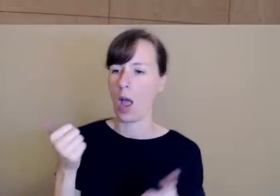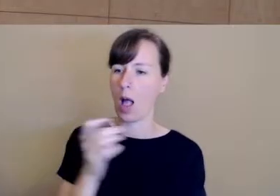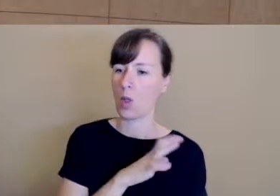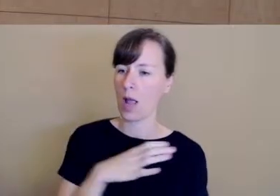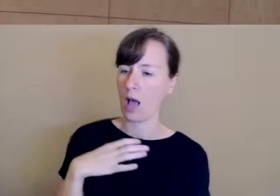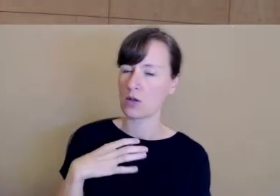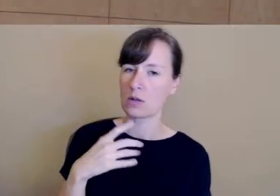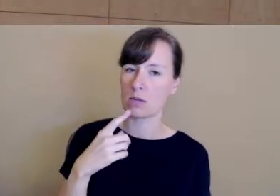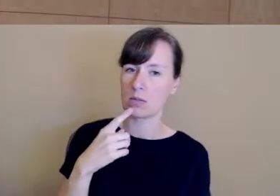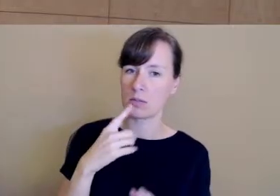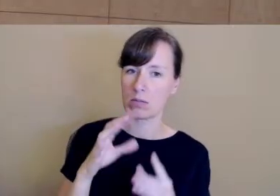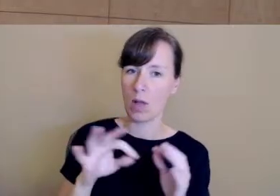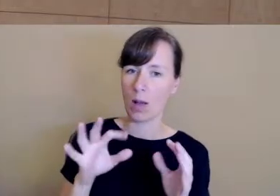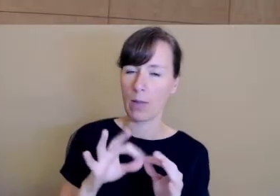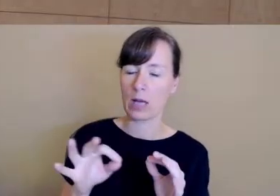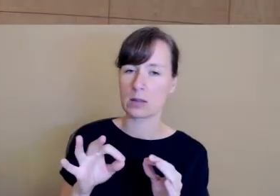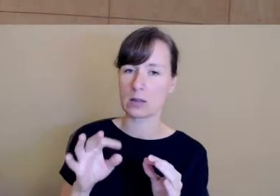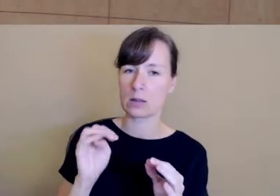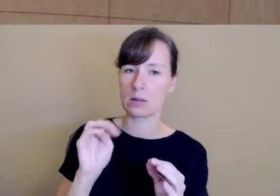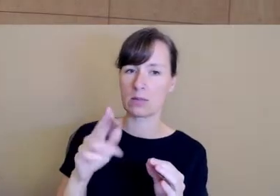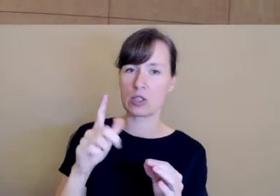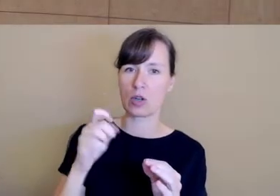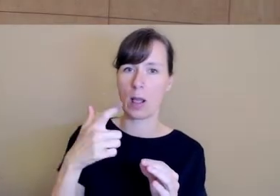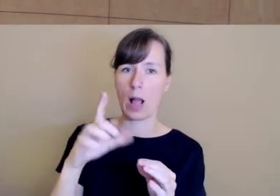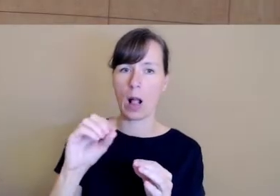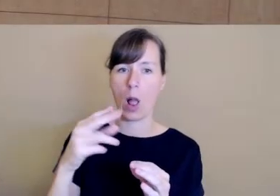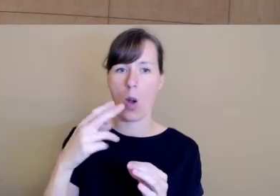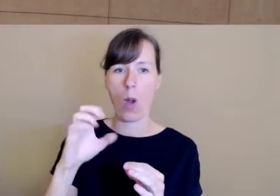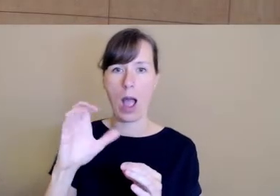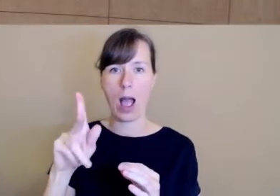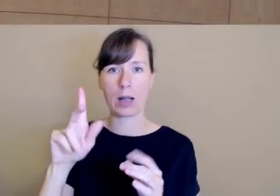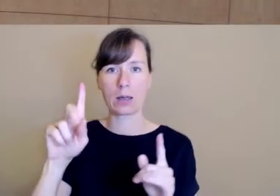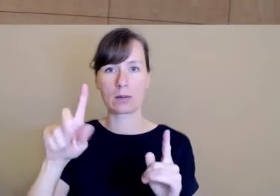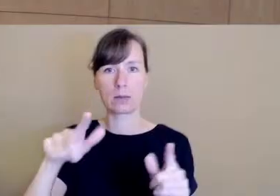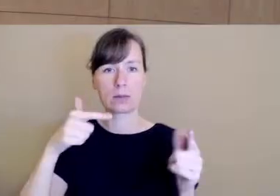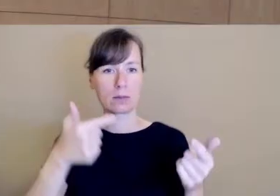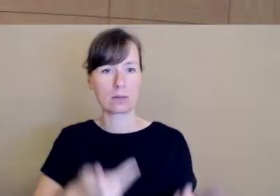comments? Mr. LeGloheck.